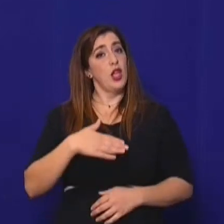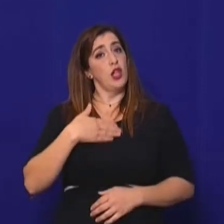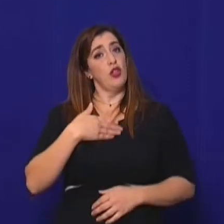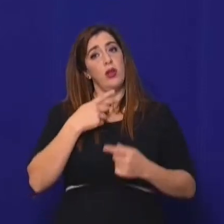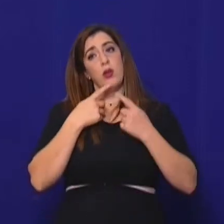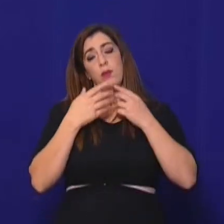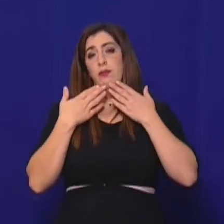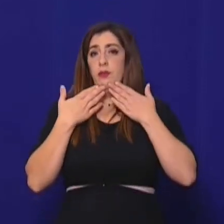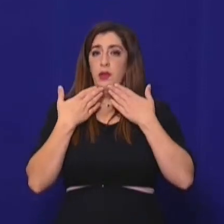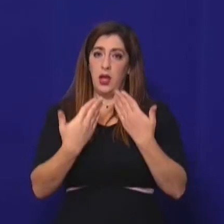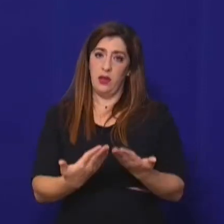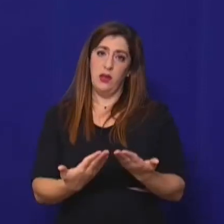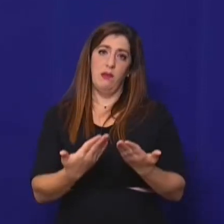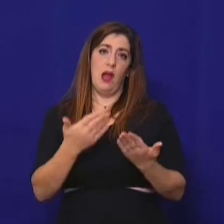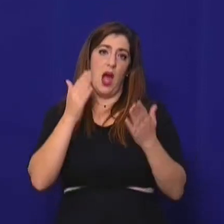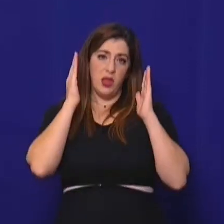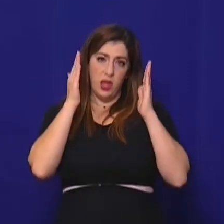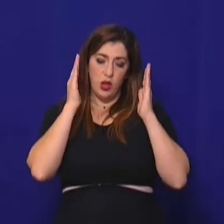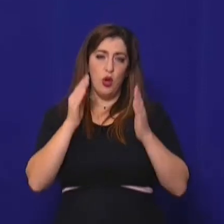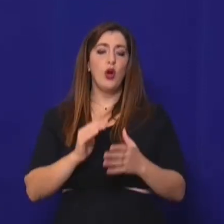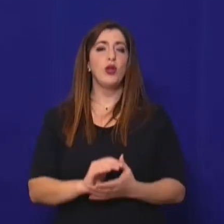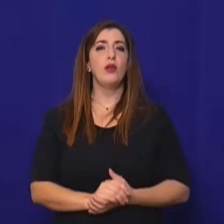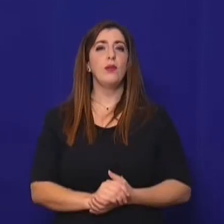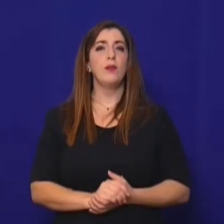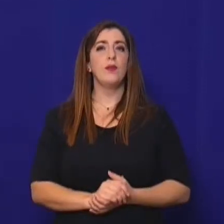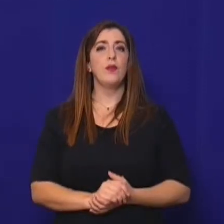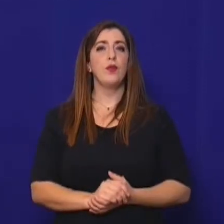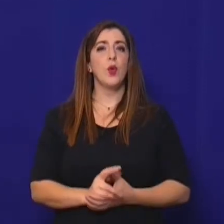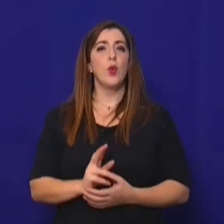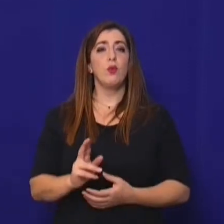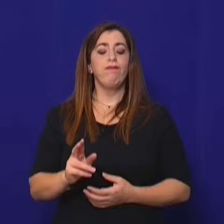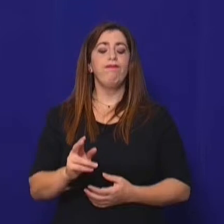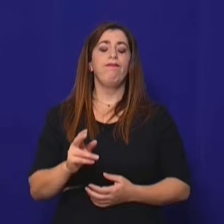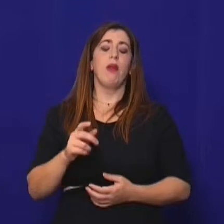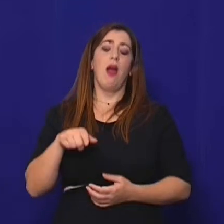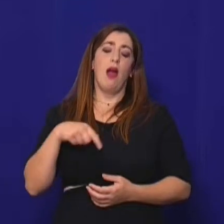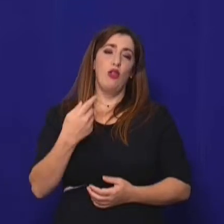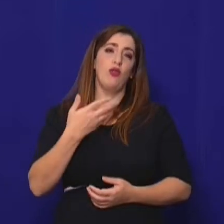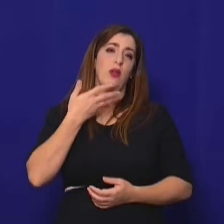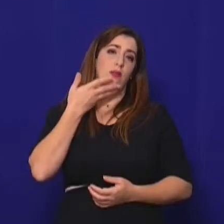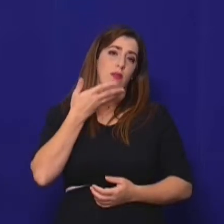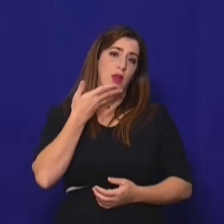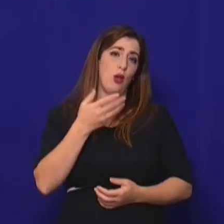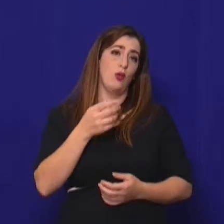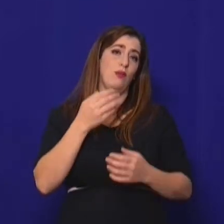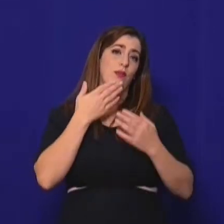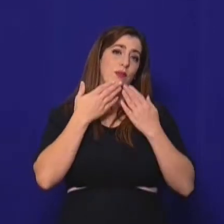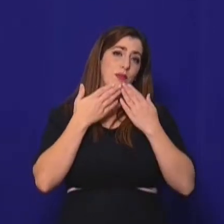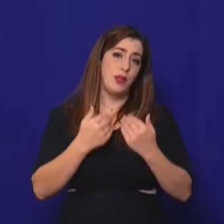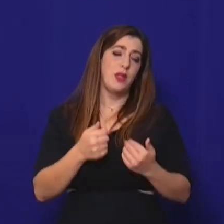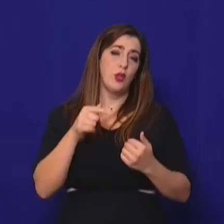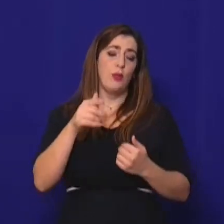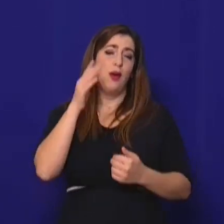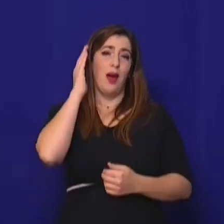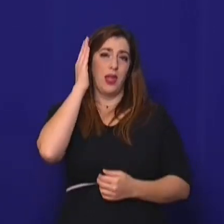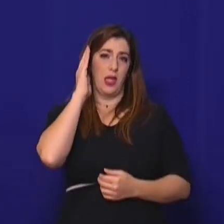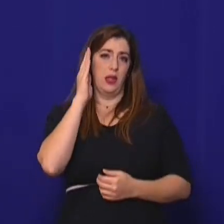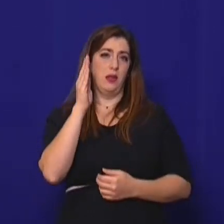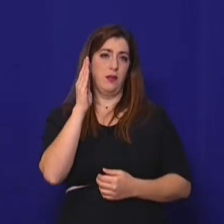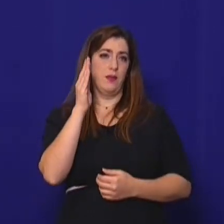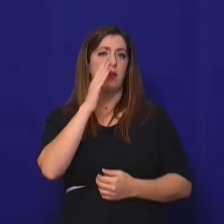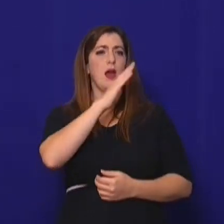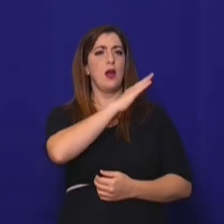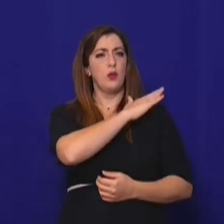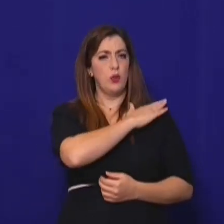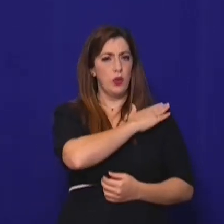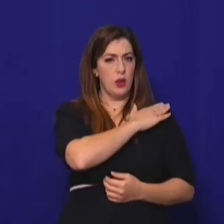Nirringrazzjakom tal-attenzjoni tagħkom u anka nerġa' nappella lil pubbliku biex nieħdu ħsieb